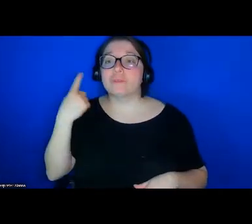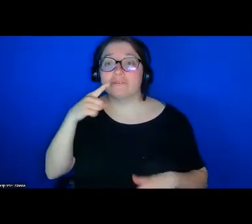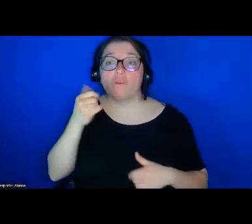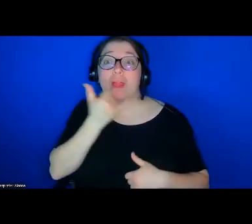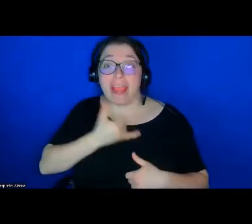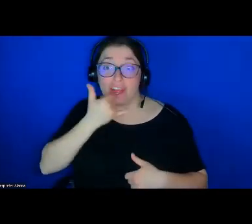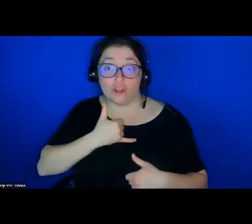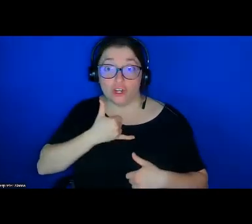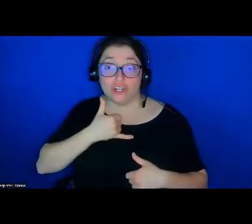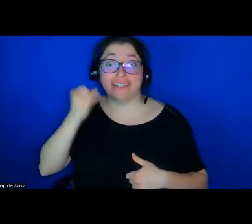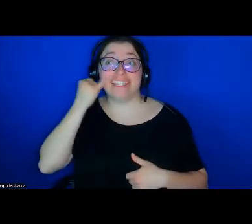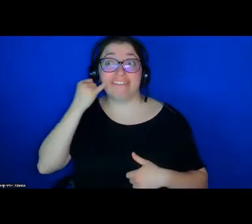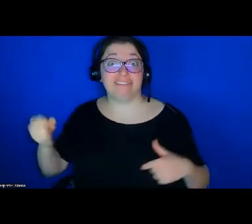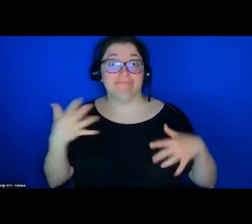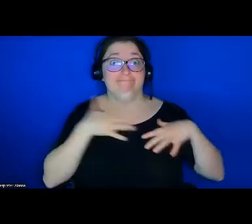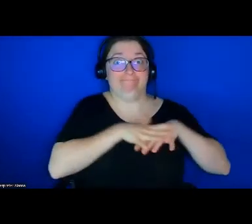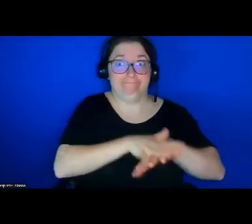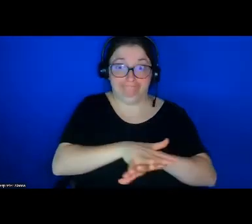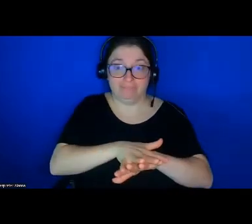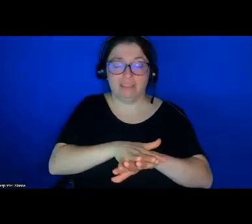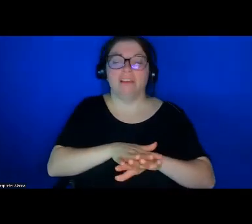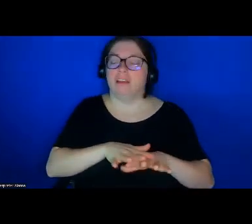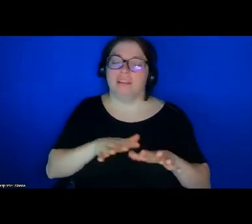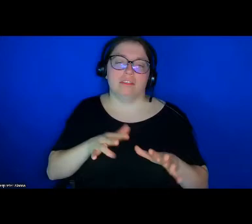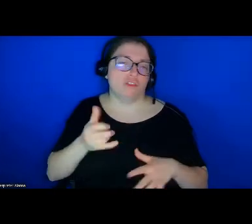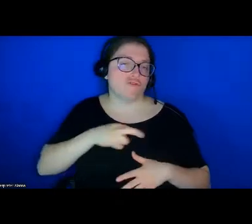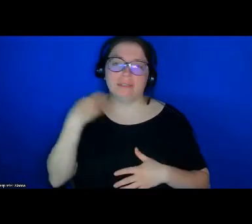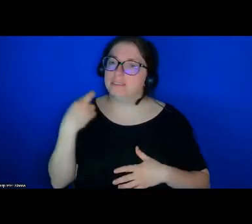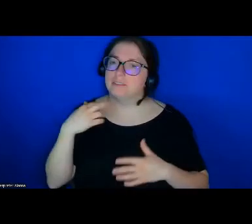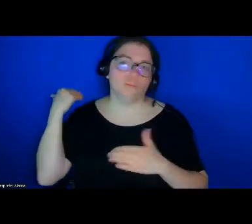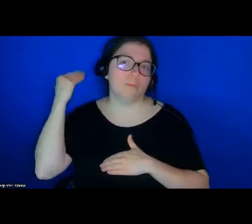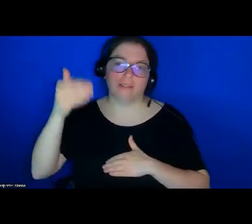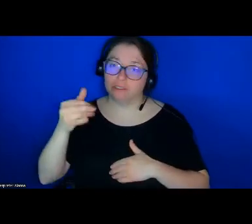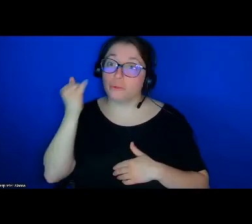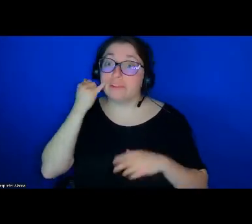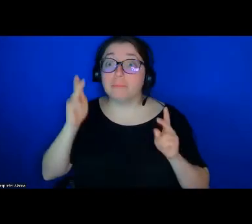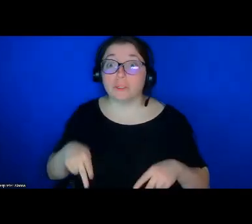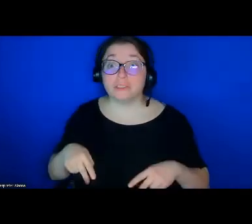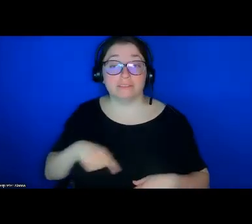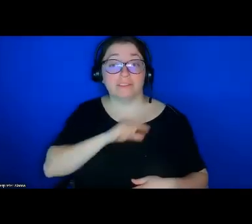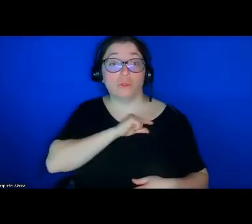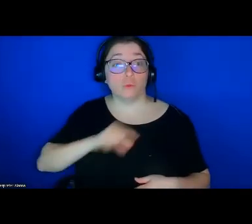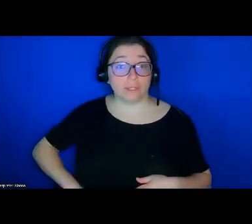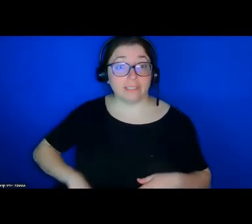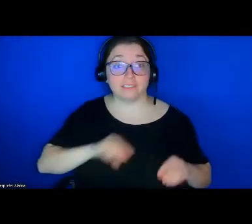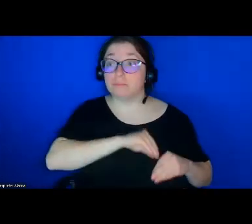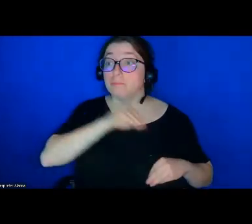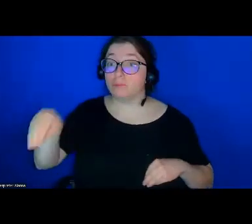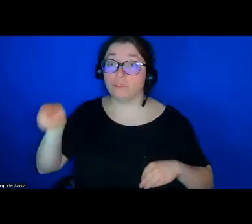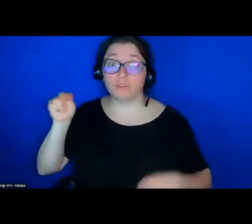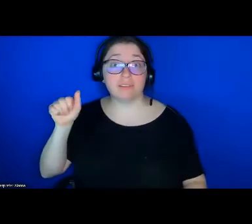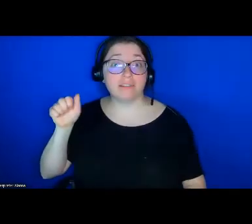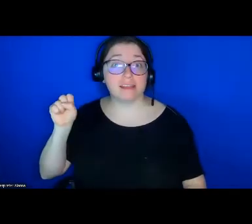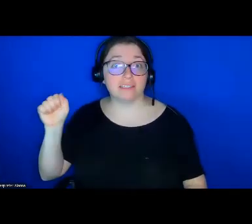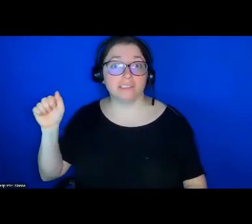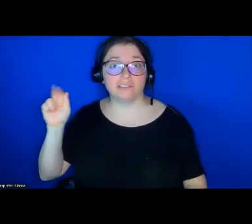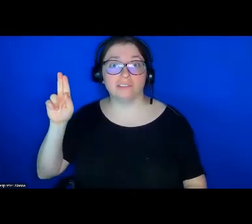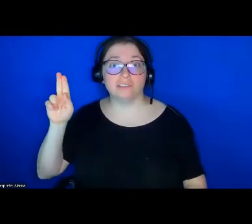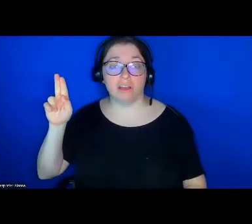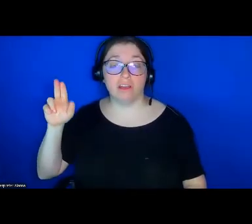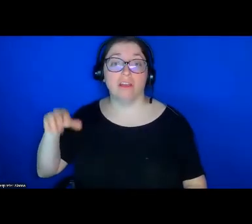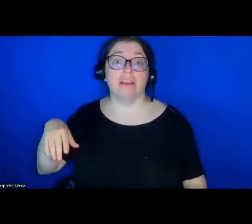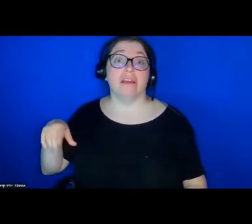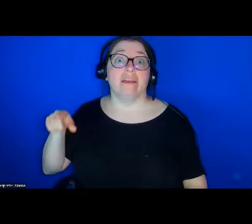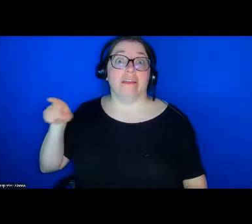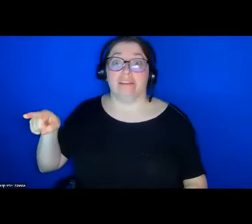is potentially catastrophic um you have that risk of somebody who moves from Queens to Nassau Nassau County doesn't know what the M